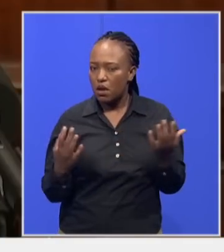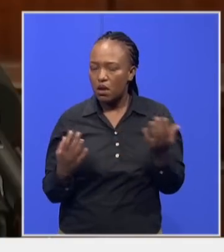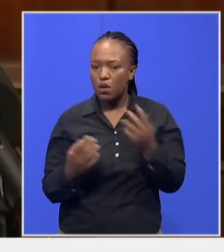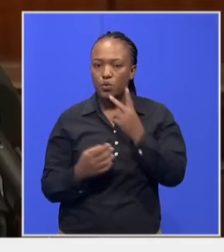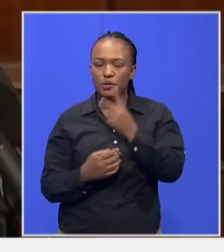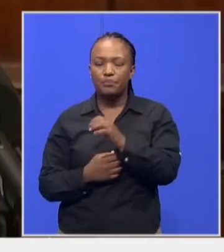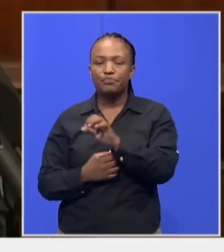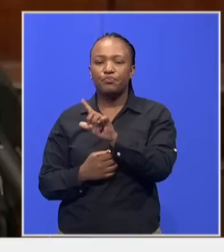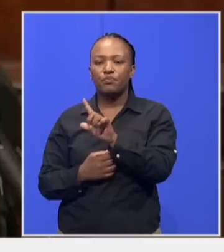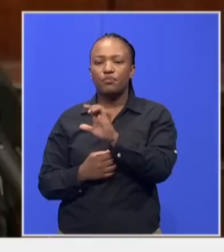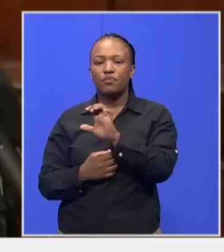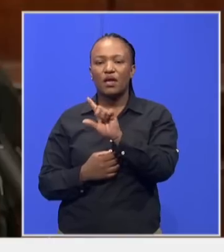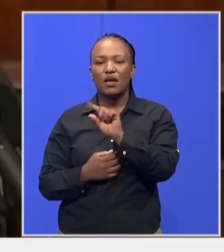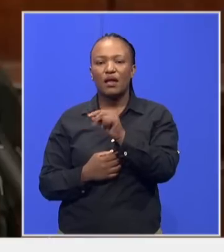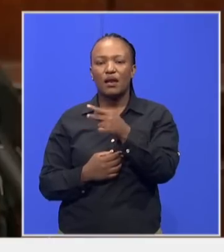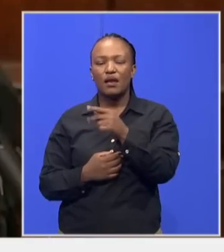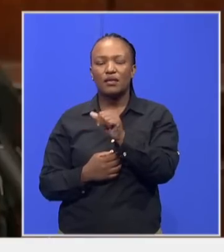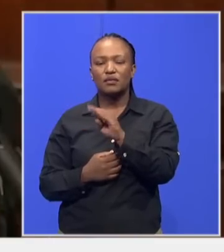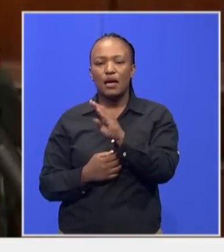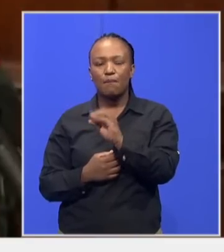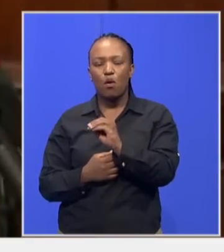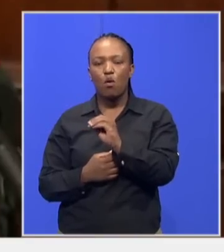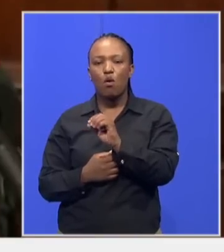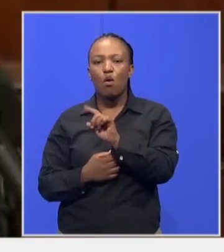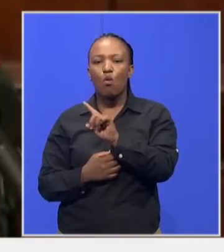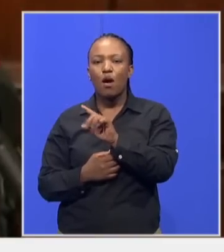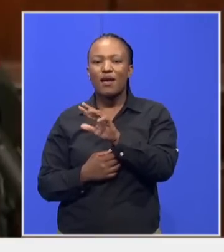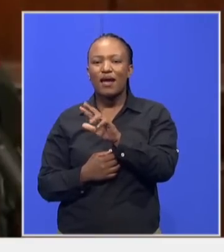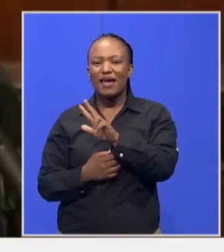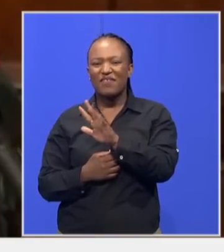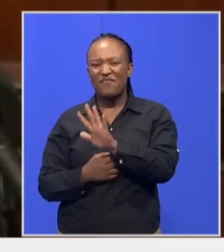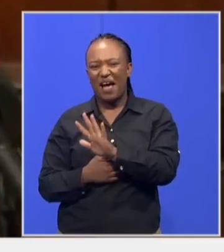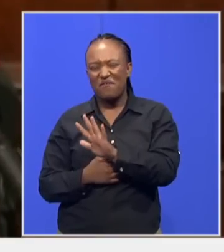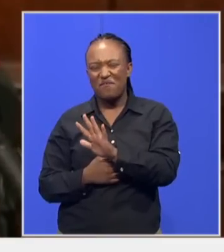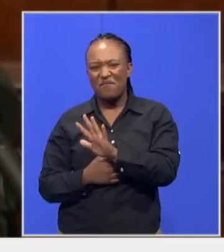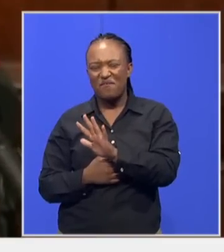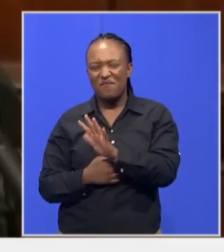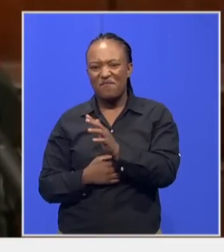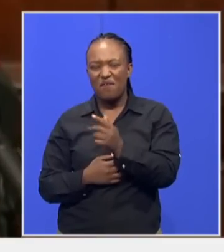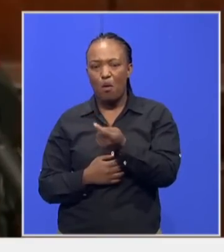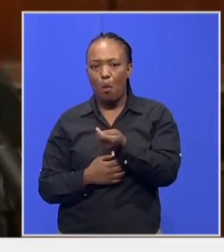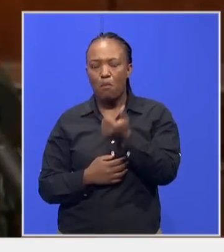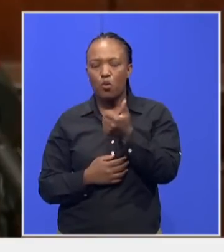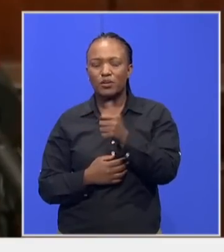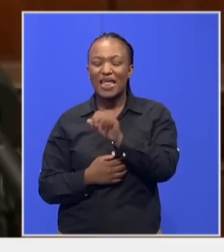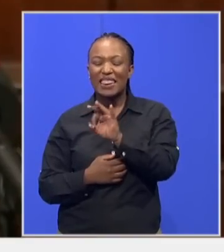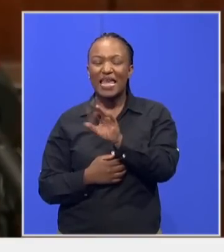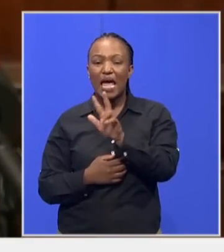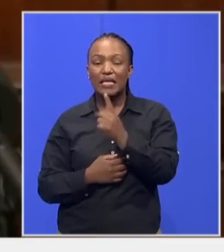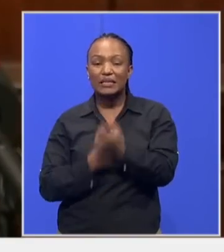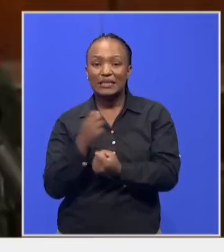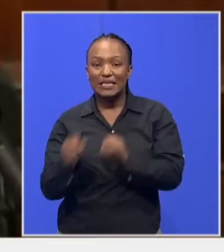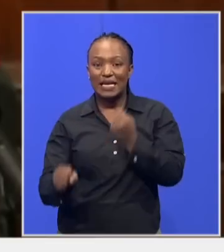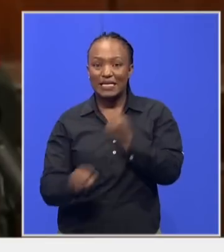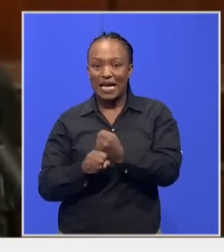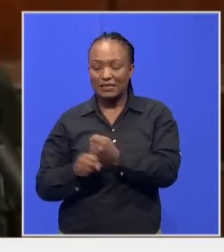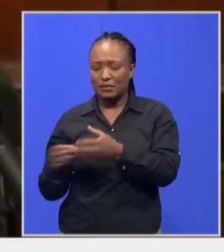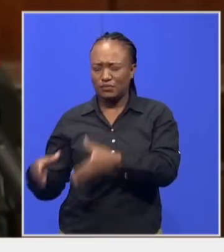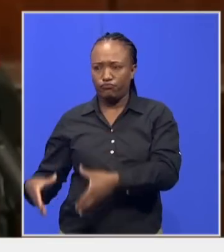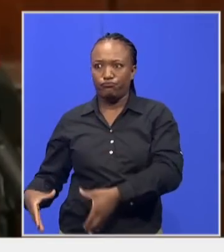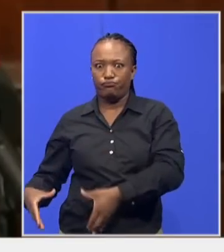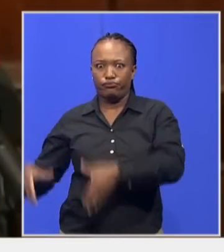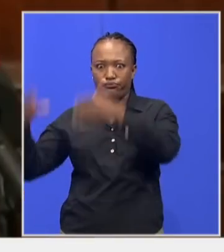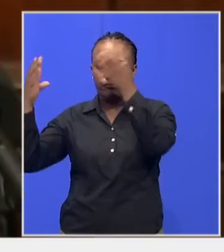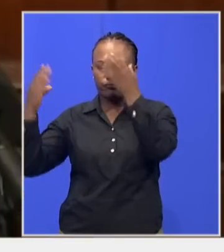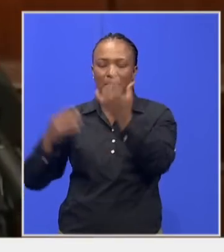about 1985, you can see it's about close to 38 years of age. Letabo, but it's still